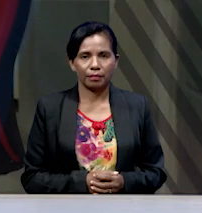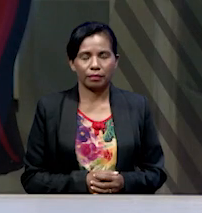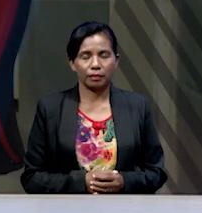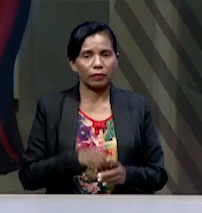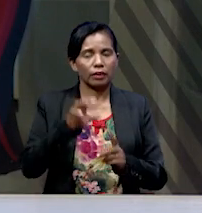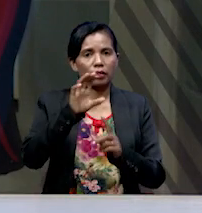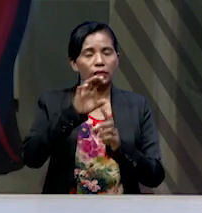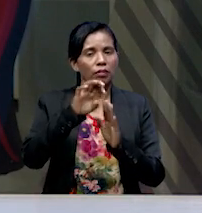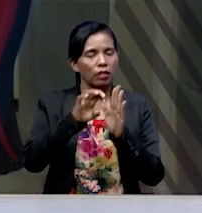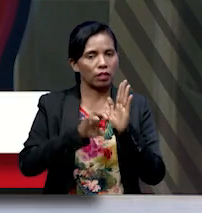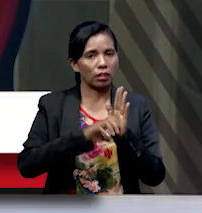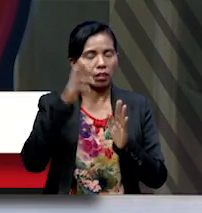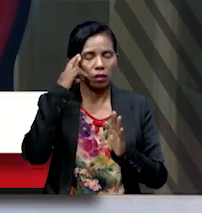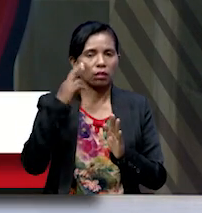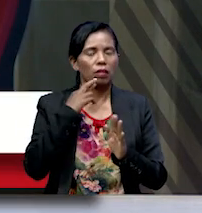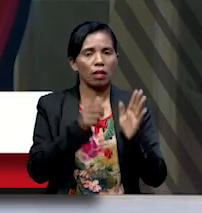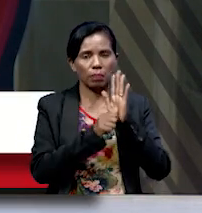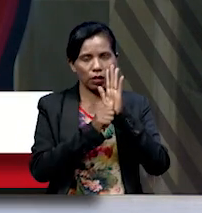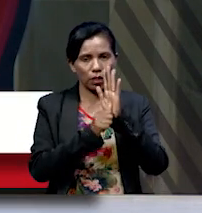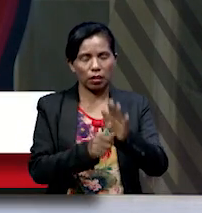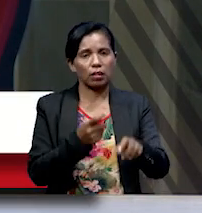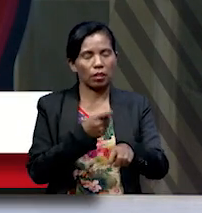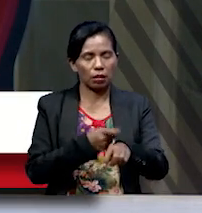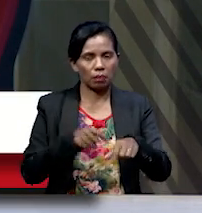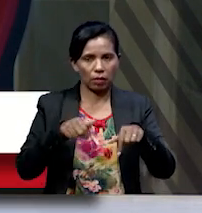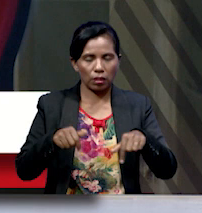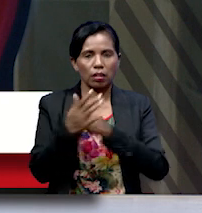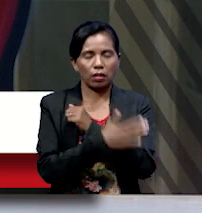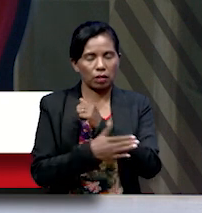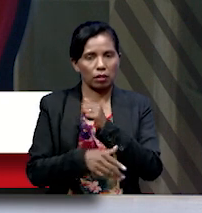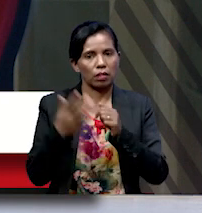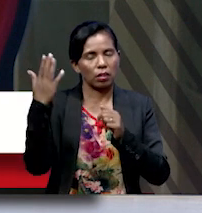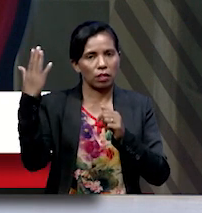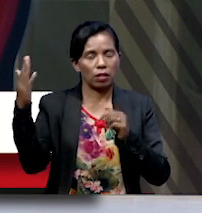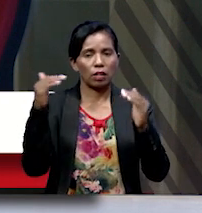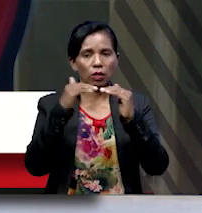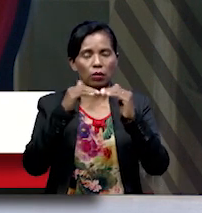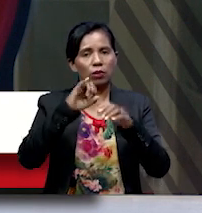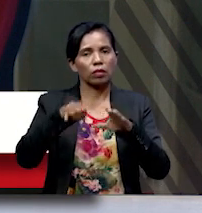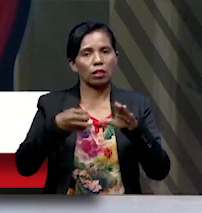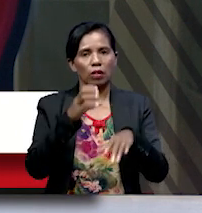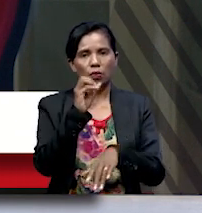Se fechar os irmãos orta apresenta a situação rei laran no global e a Assembleia Geral ONU.